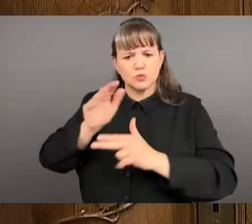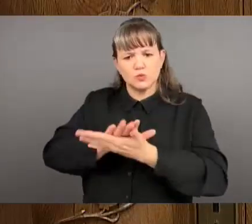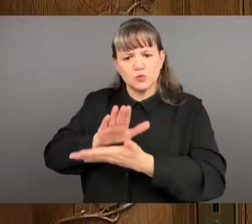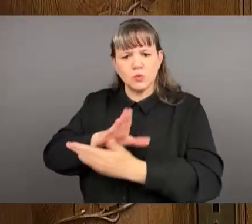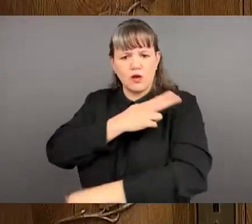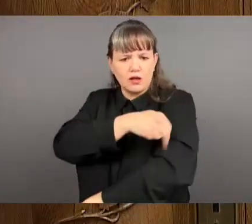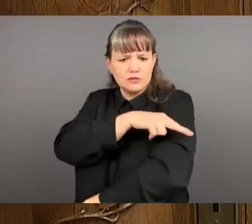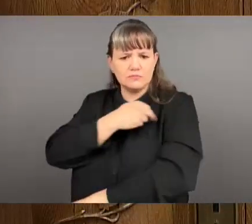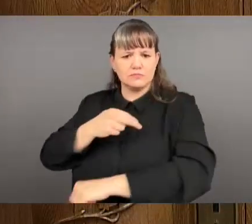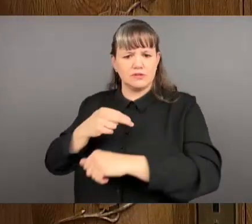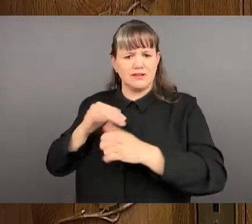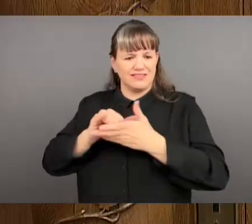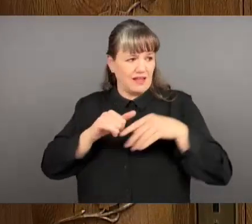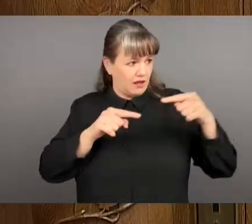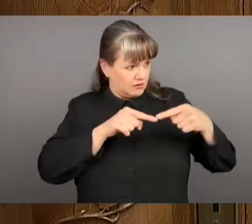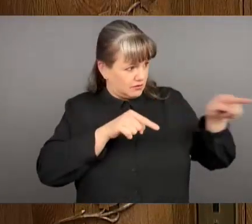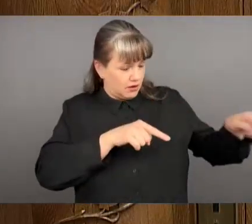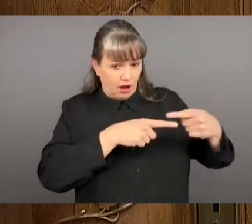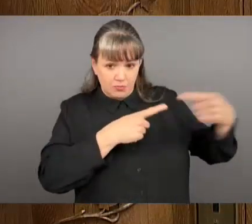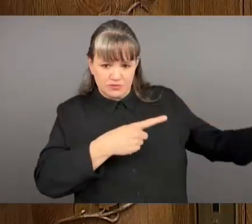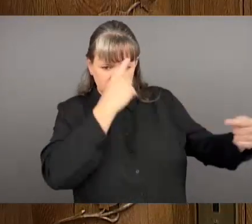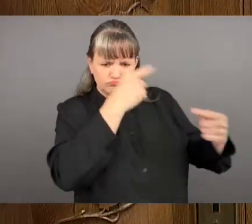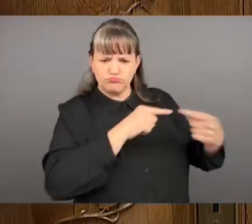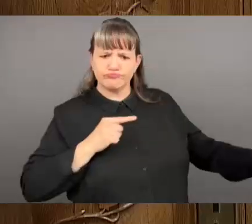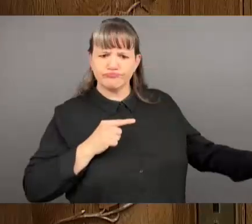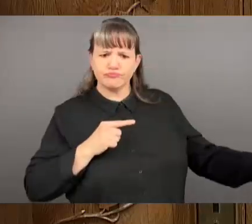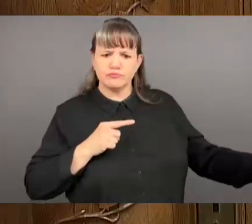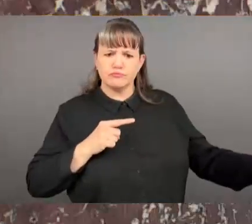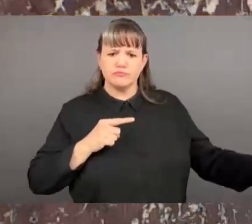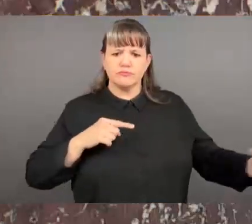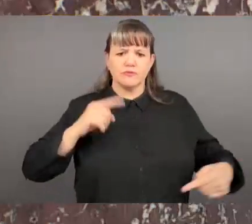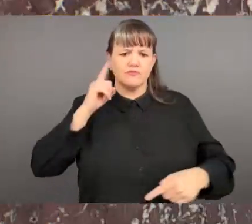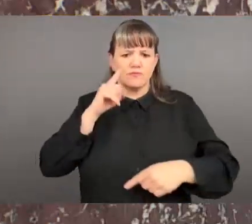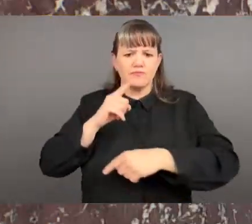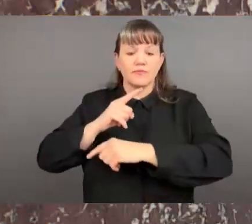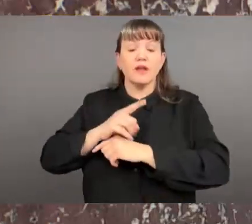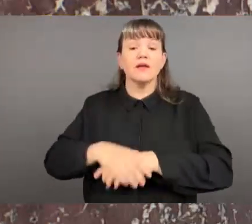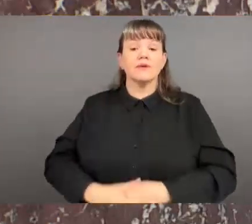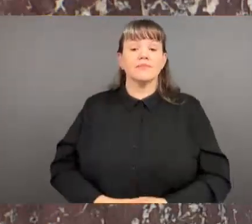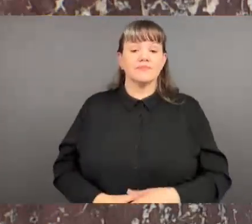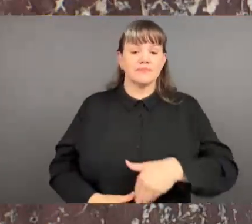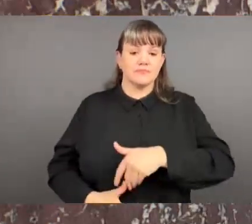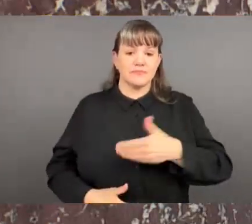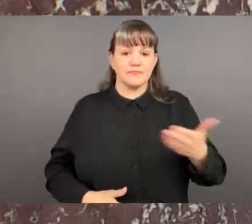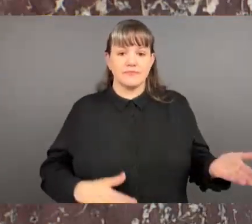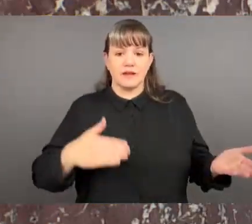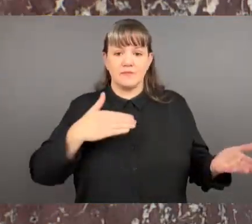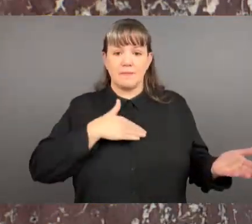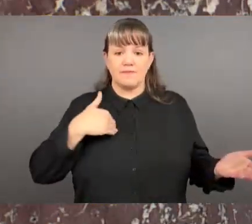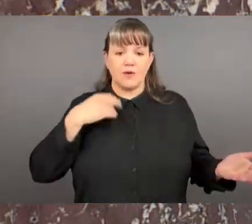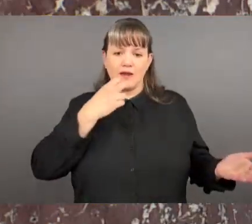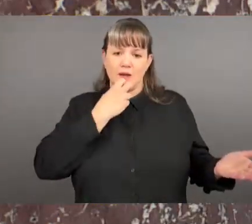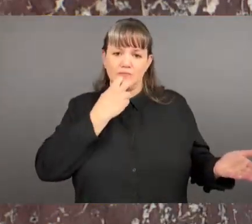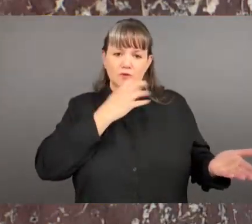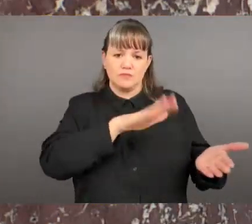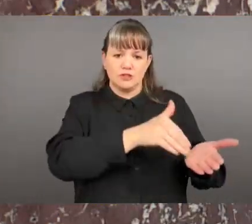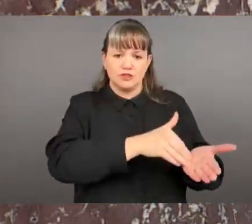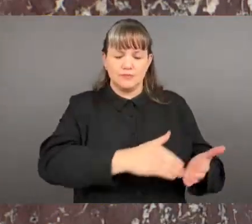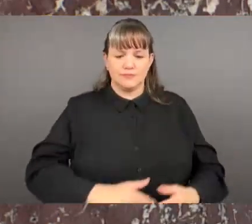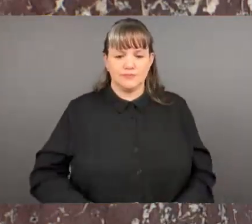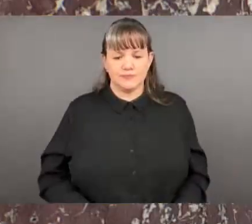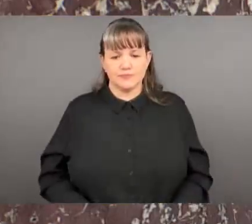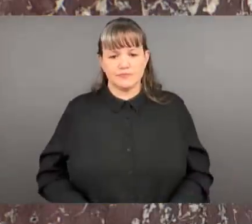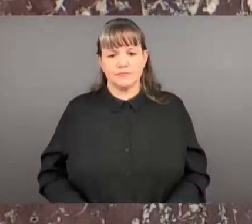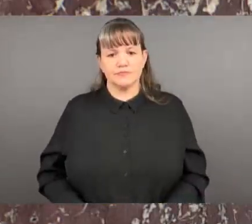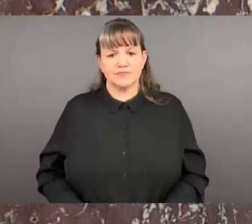Member for Kamloops Centre. Thank you, Mr. Speaker. Unfortunately, the Premier didn't answer the question directly. He wandered